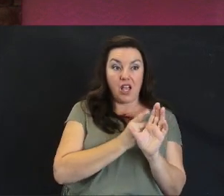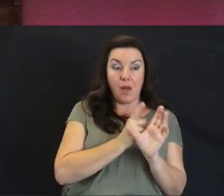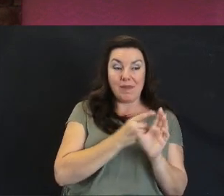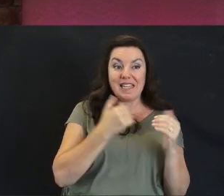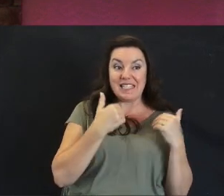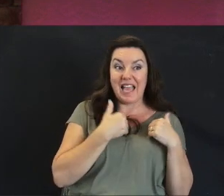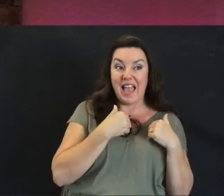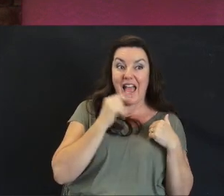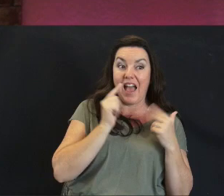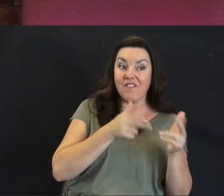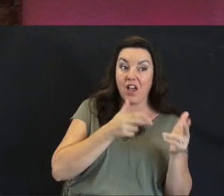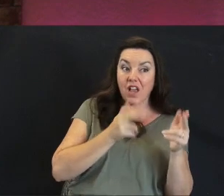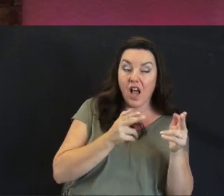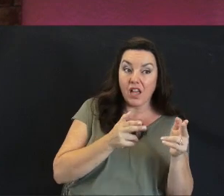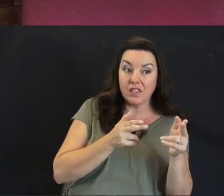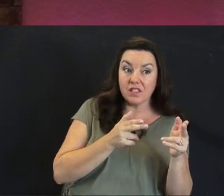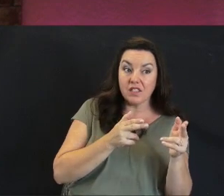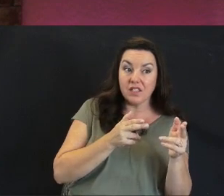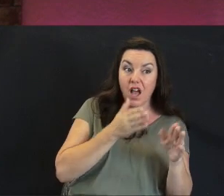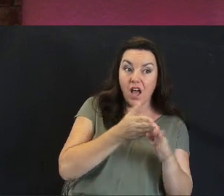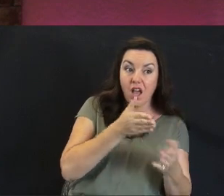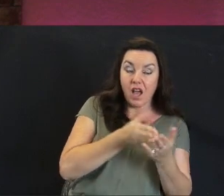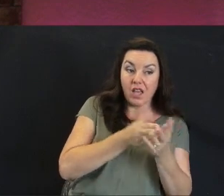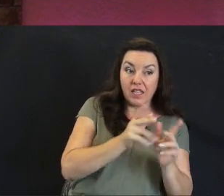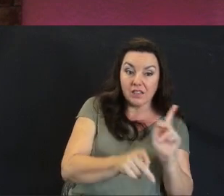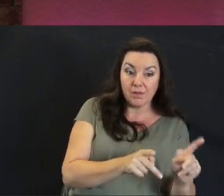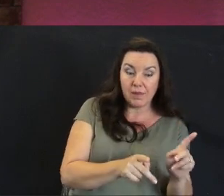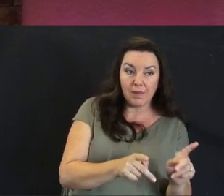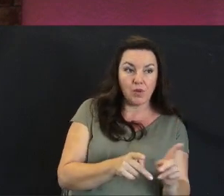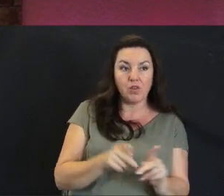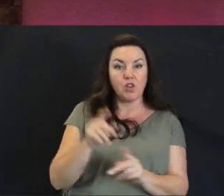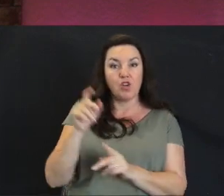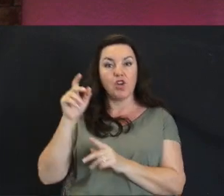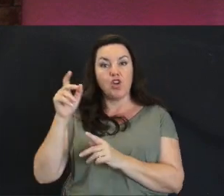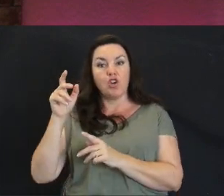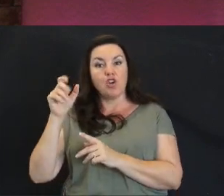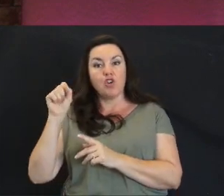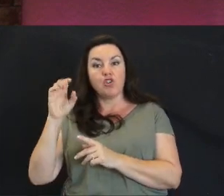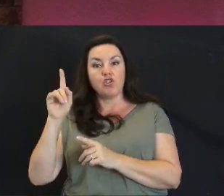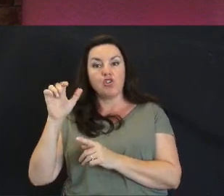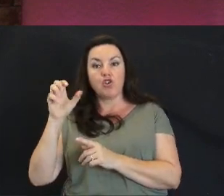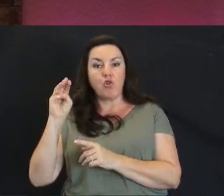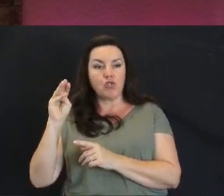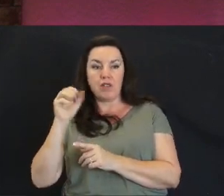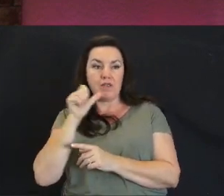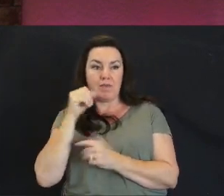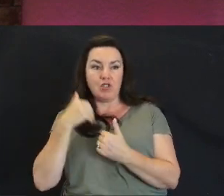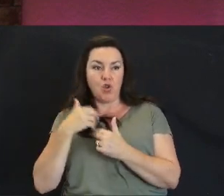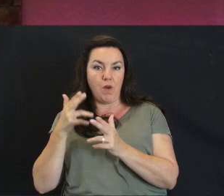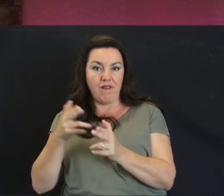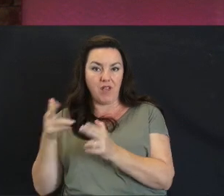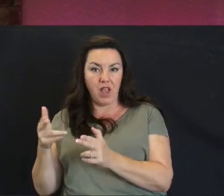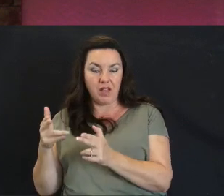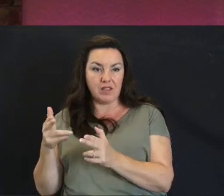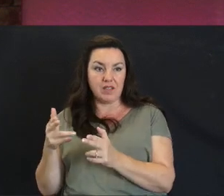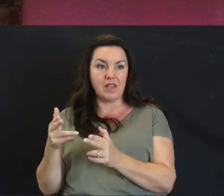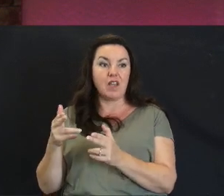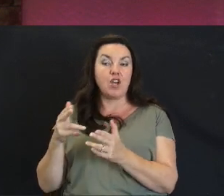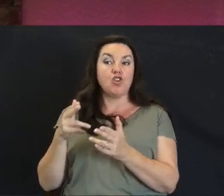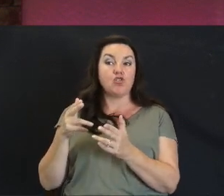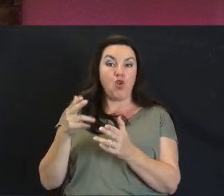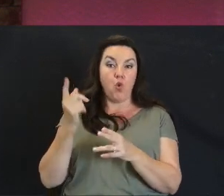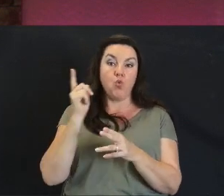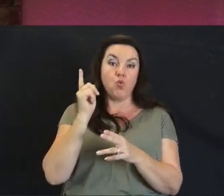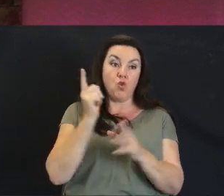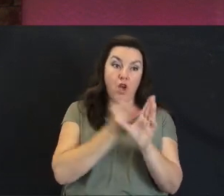Socialists don't And so you slide down this path Of where you become more social And then pretty soon you're communistic That means you have no guns They have all the guns But